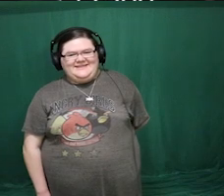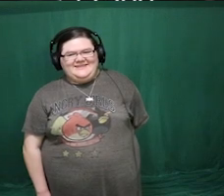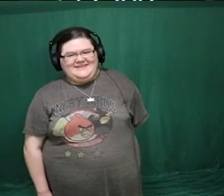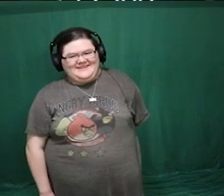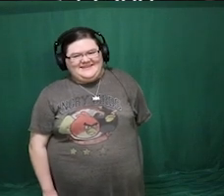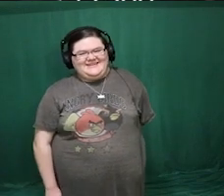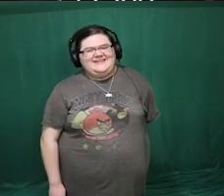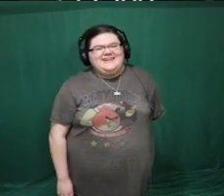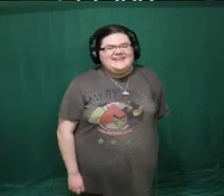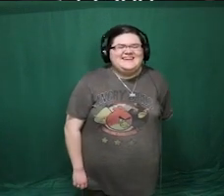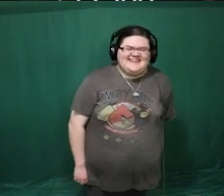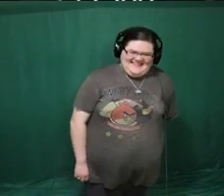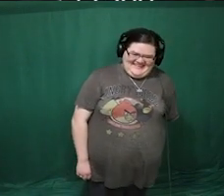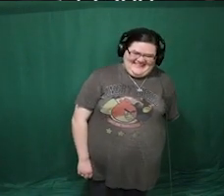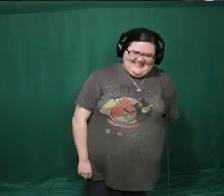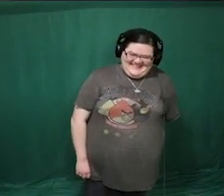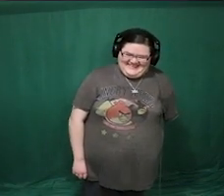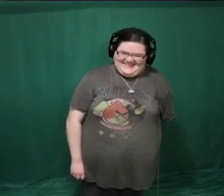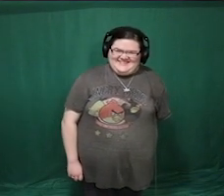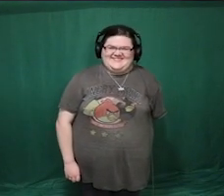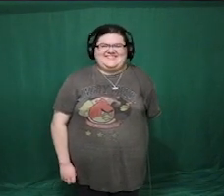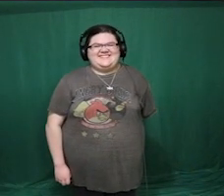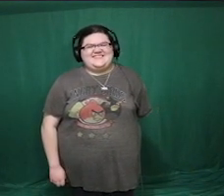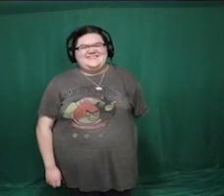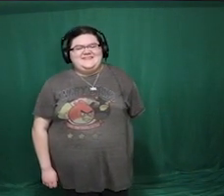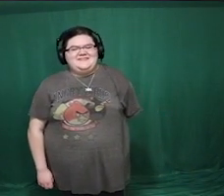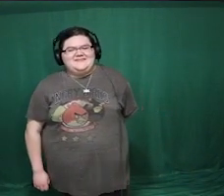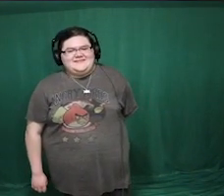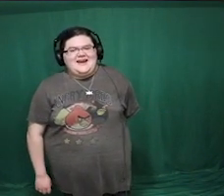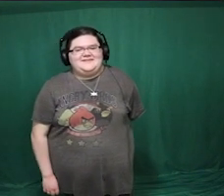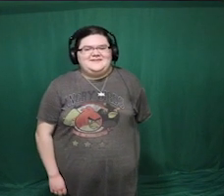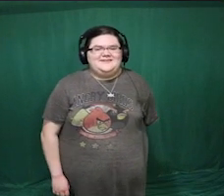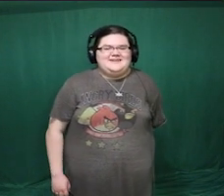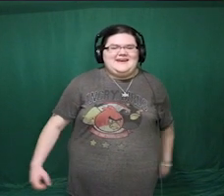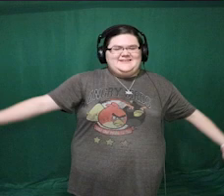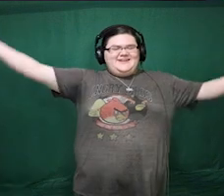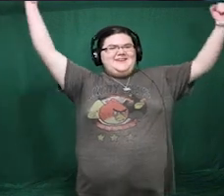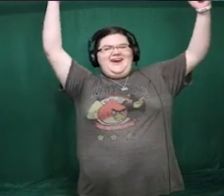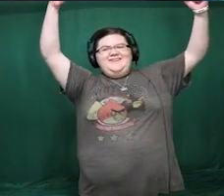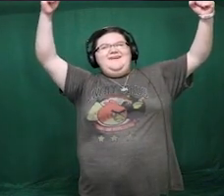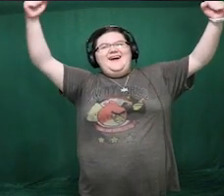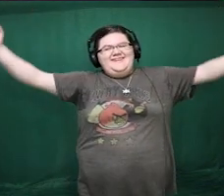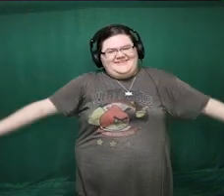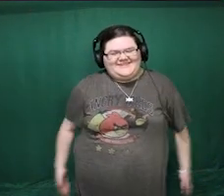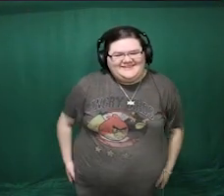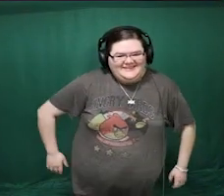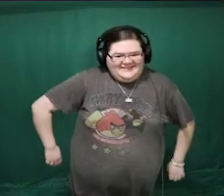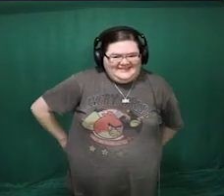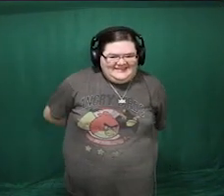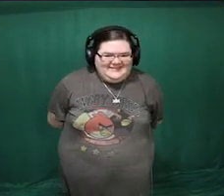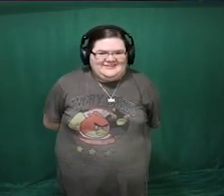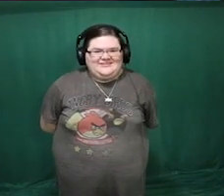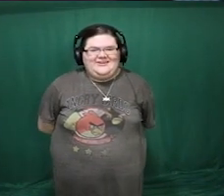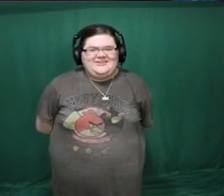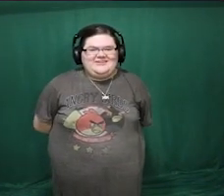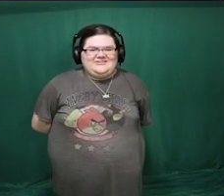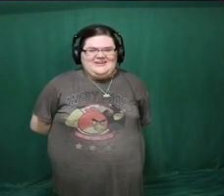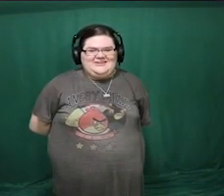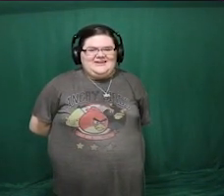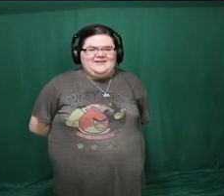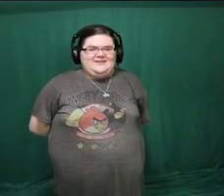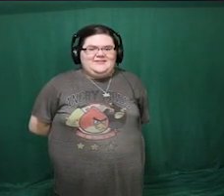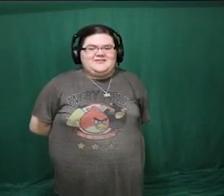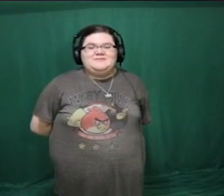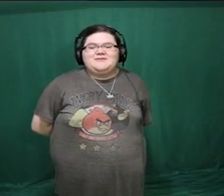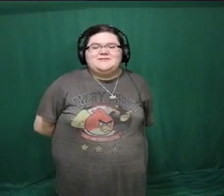Hey, we need to play this more. Hey, Vic got another wedge. We need to play this more. Hey, Vic's one time ago. Entertainment! This is all you, buddy. This is all you,